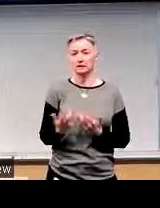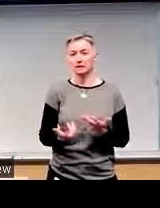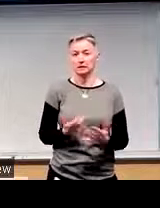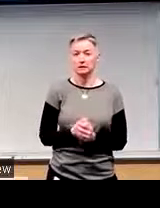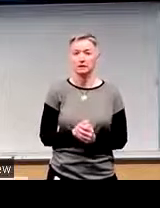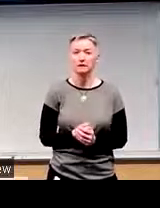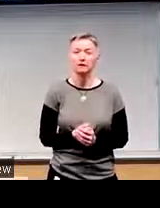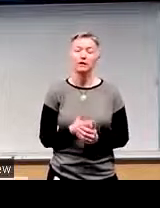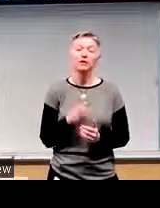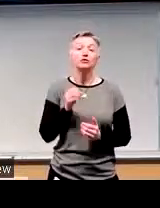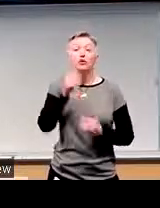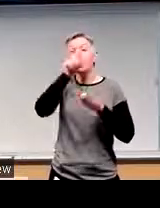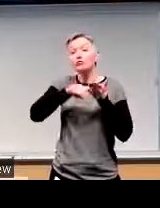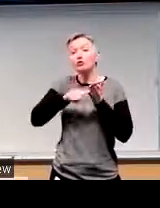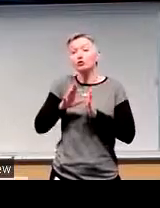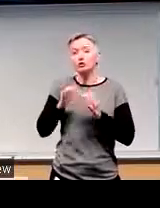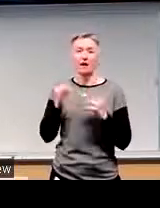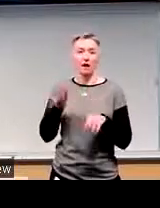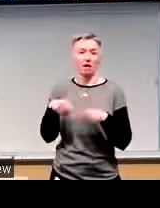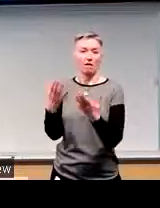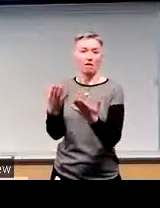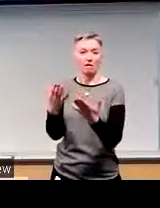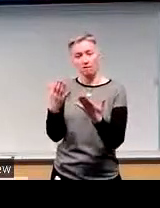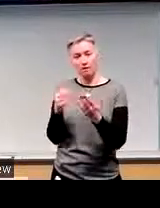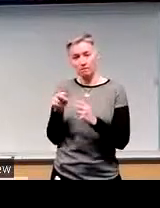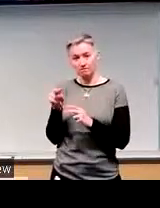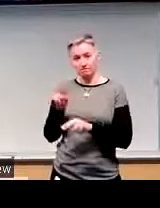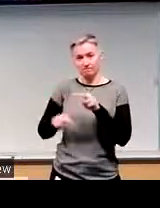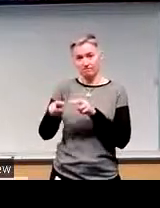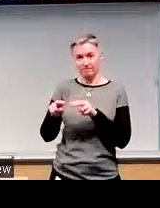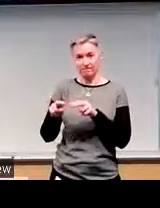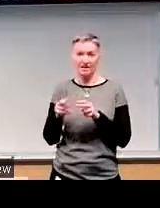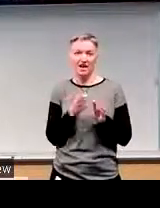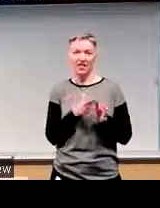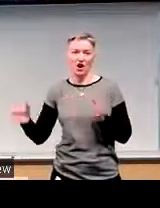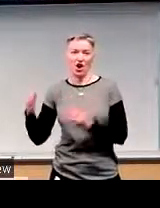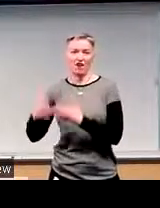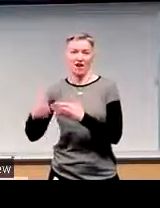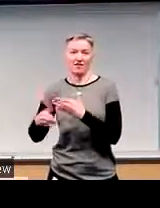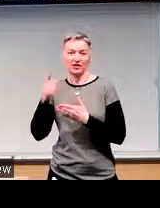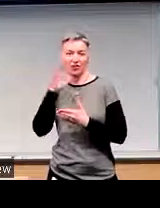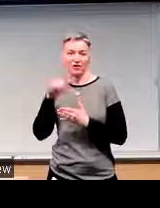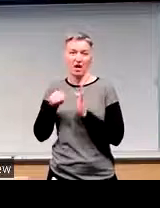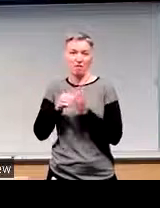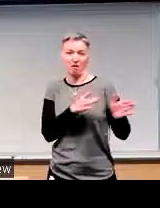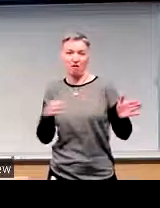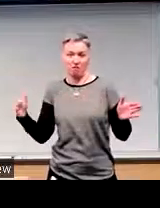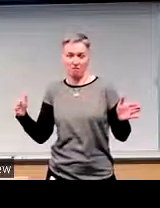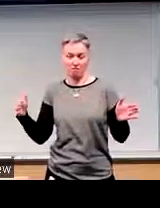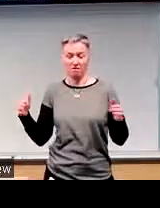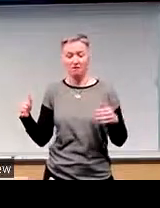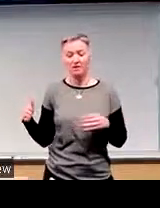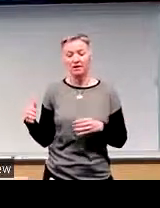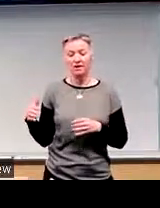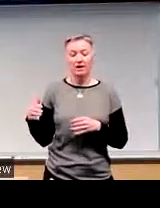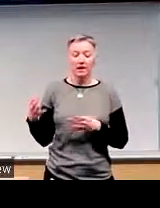So researchers have proposed looking at the other end of the socio-ecological model of health, especially